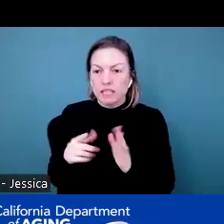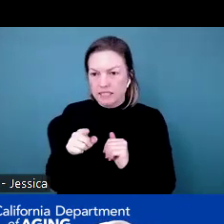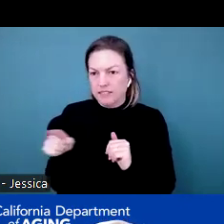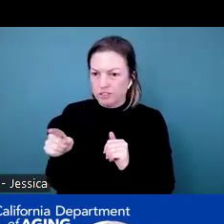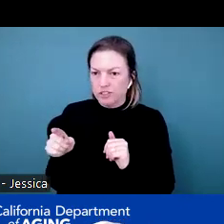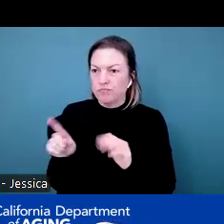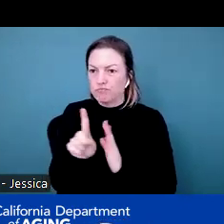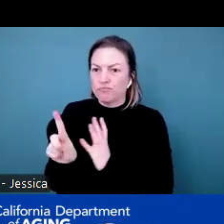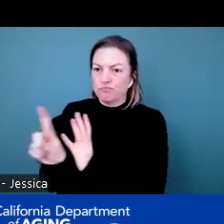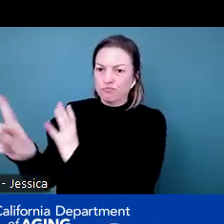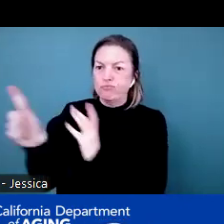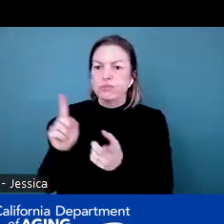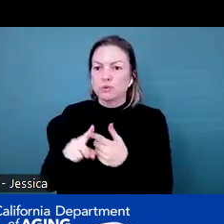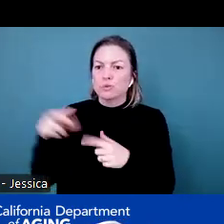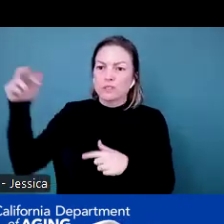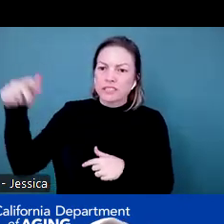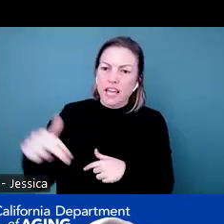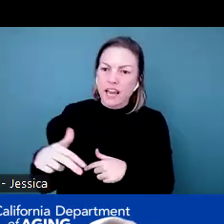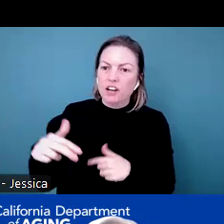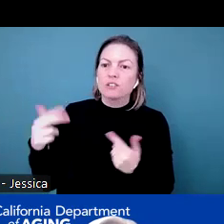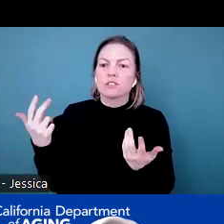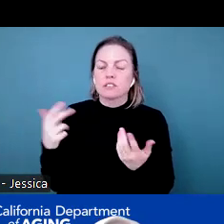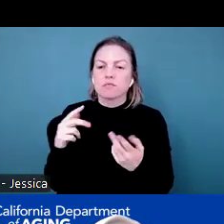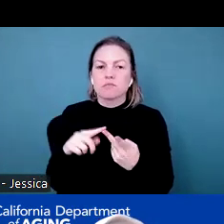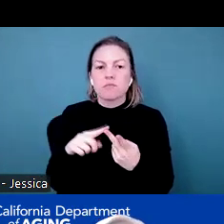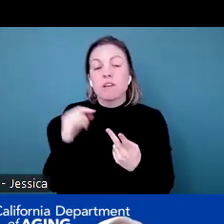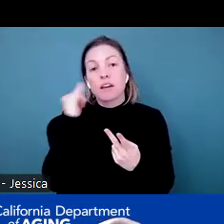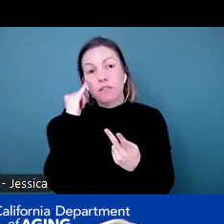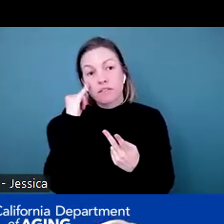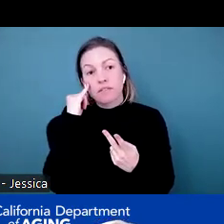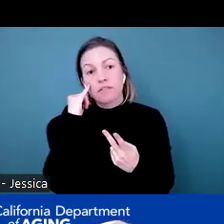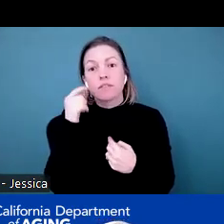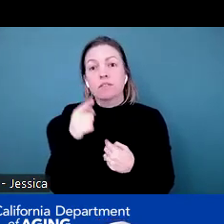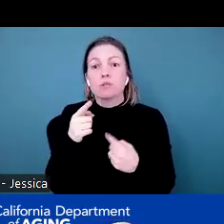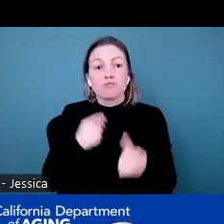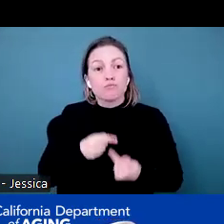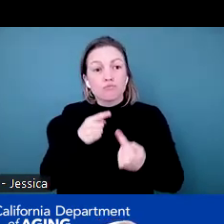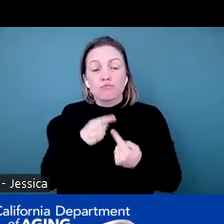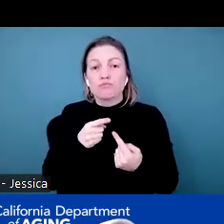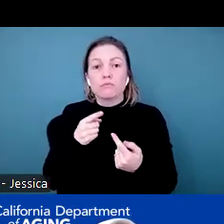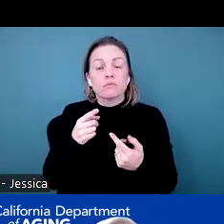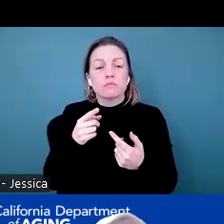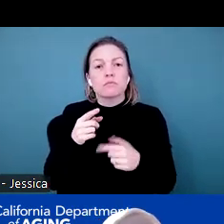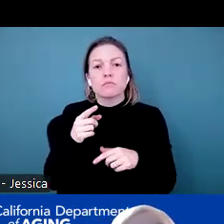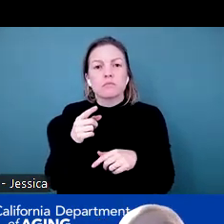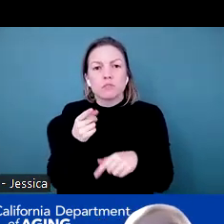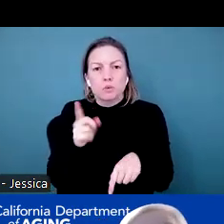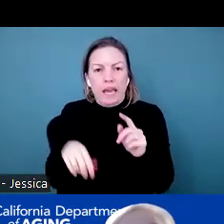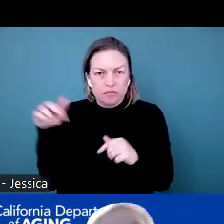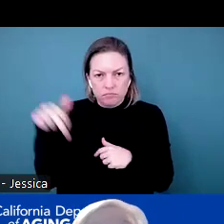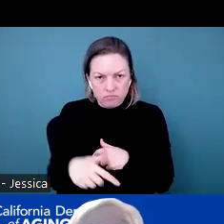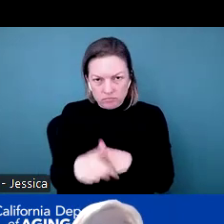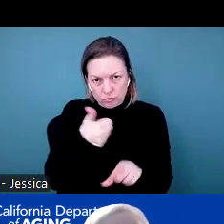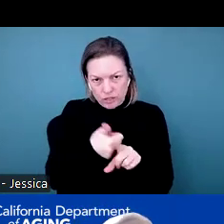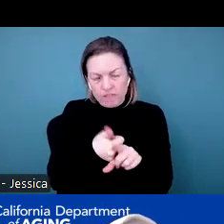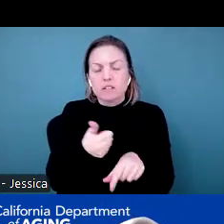there to the stairwell. And also, if you have trouble navigating stairs, the CDA staff